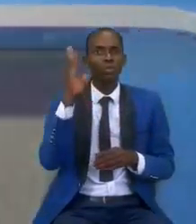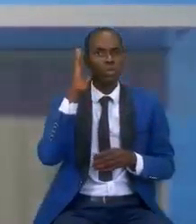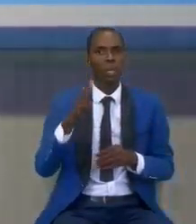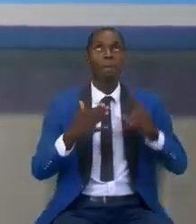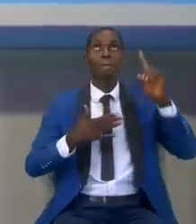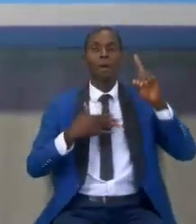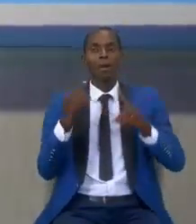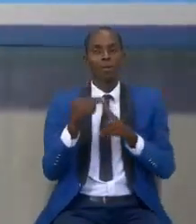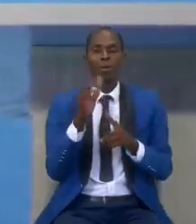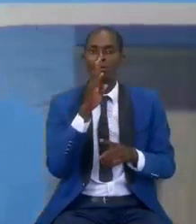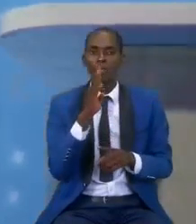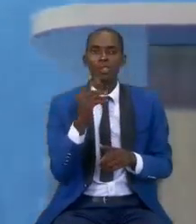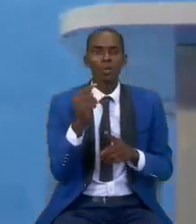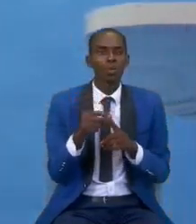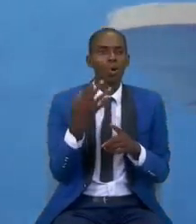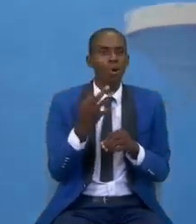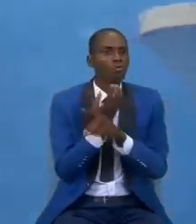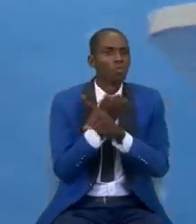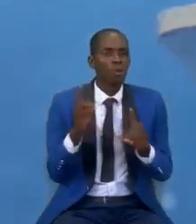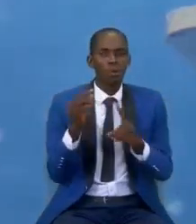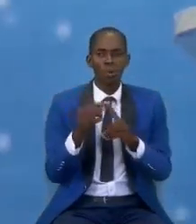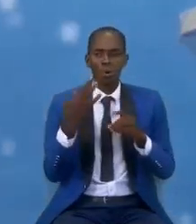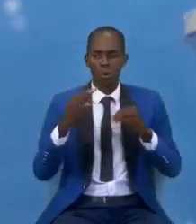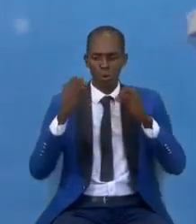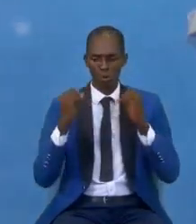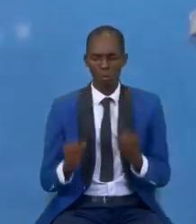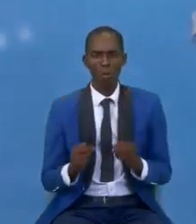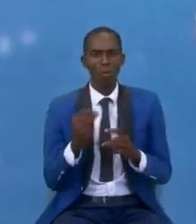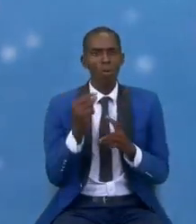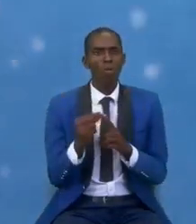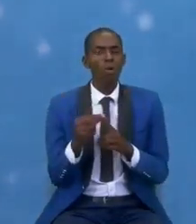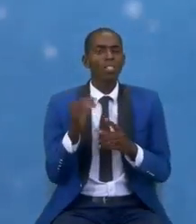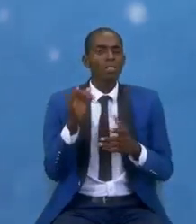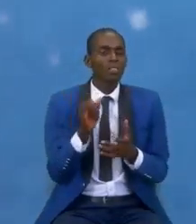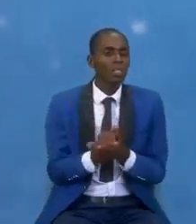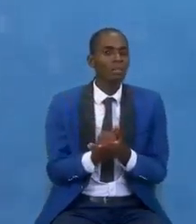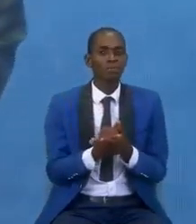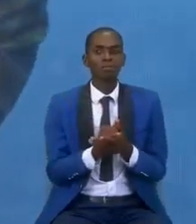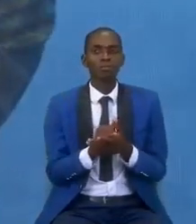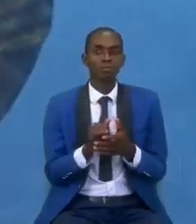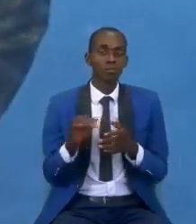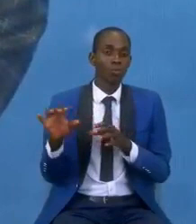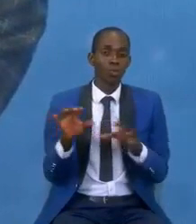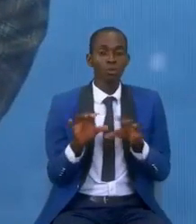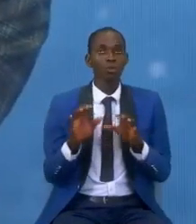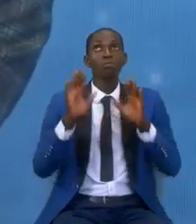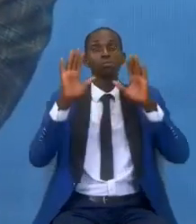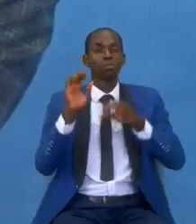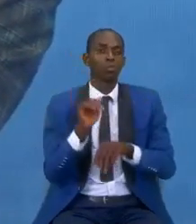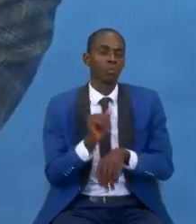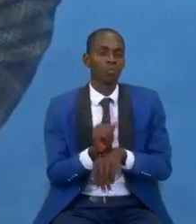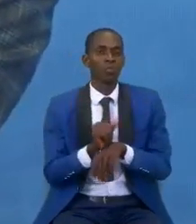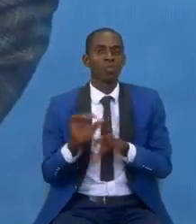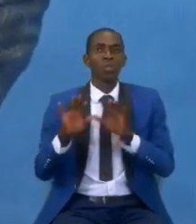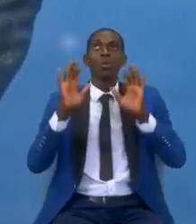word that works miracle, that works wonders in our lives. It says, as the rain cometh